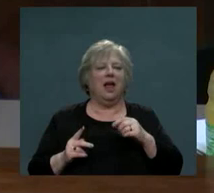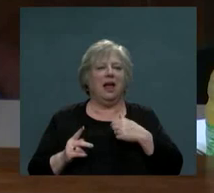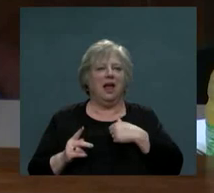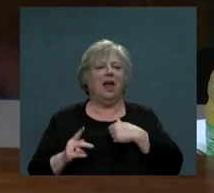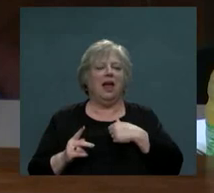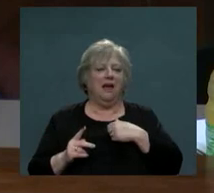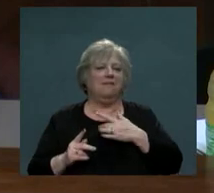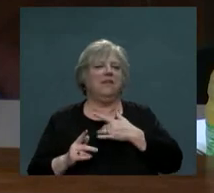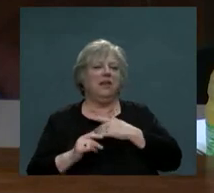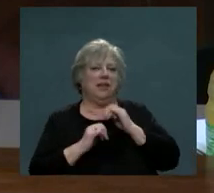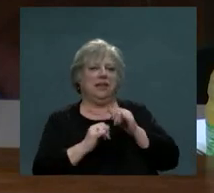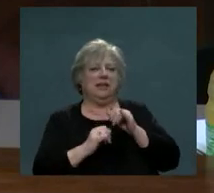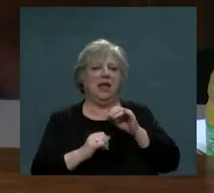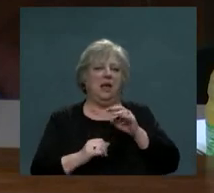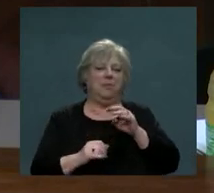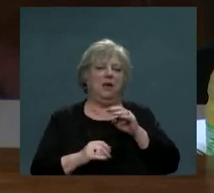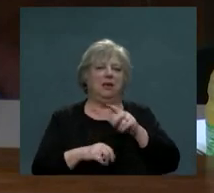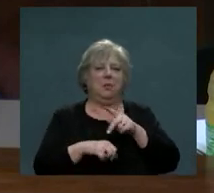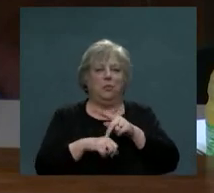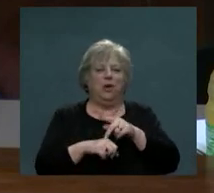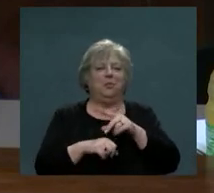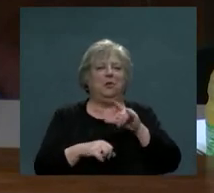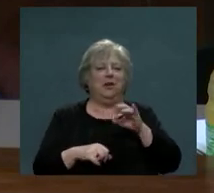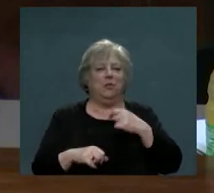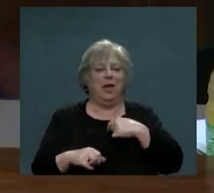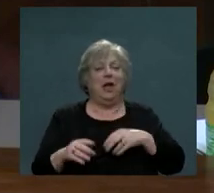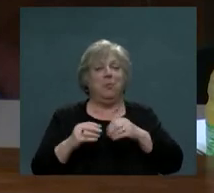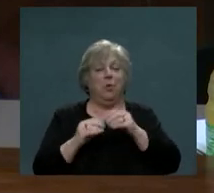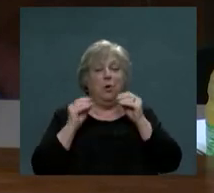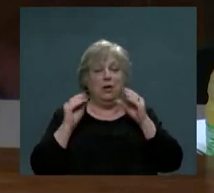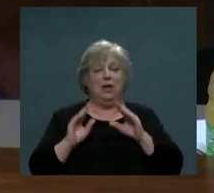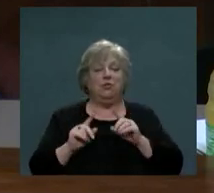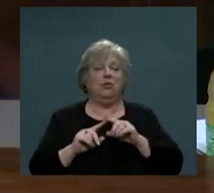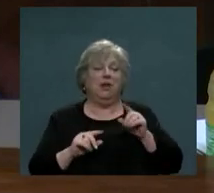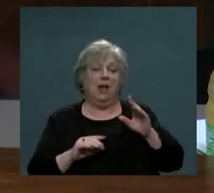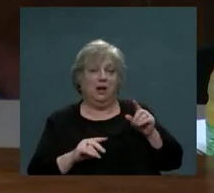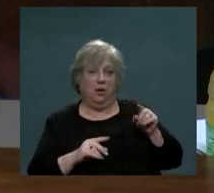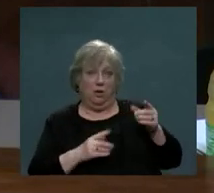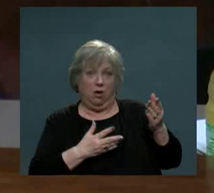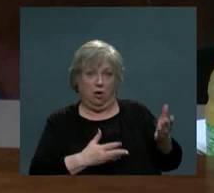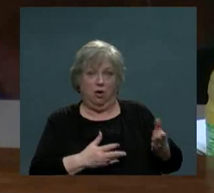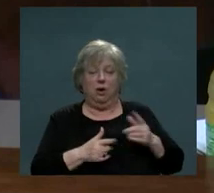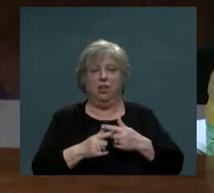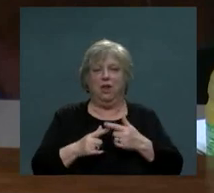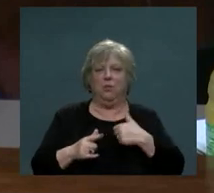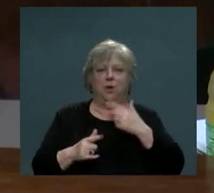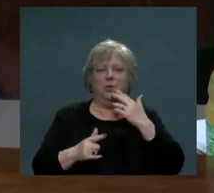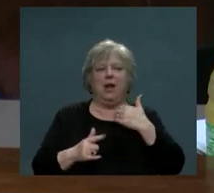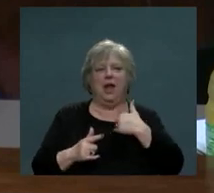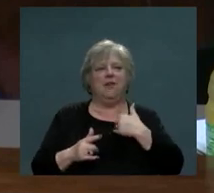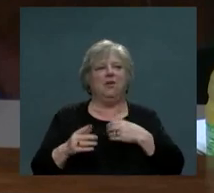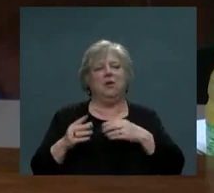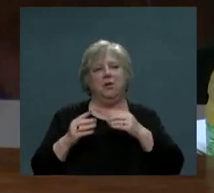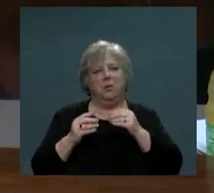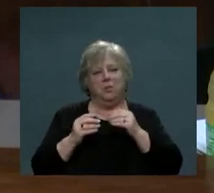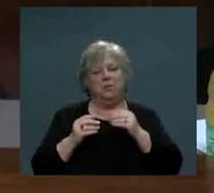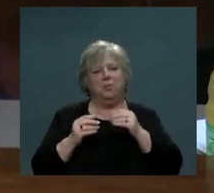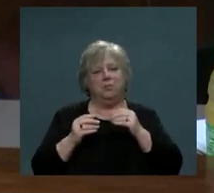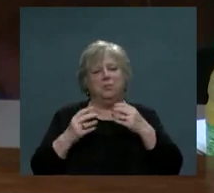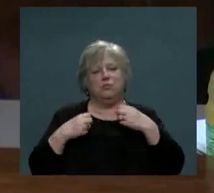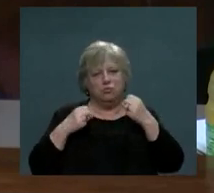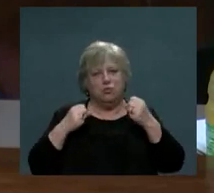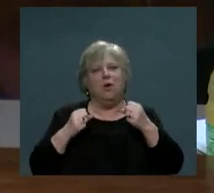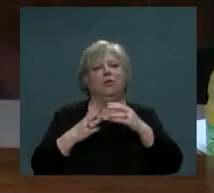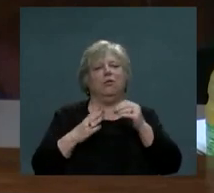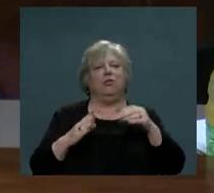her, we'd have far less problems in our community, more productive, positive young people in our community. So I certainly want to thank you guys for what you do and what you've done for